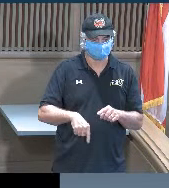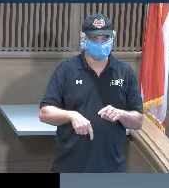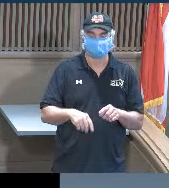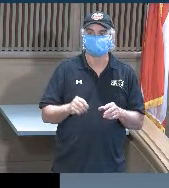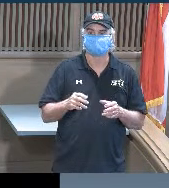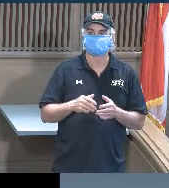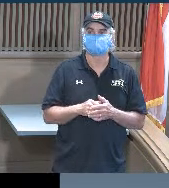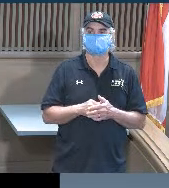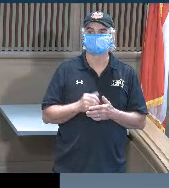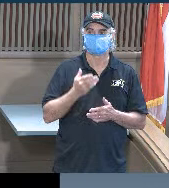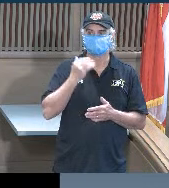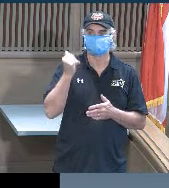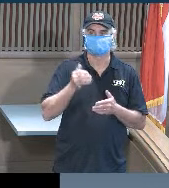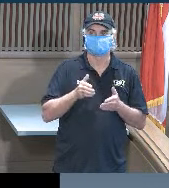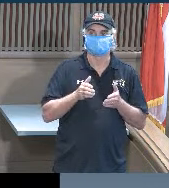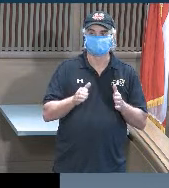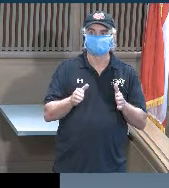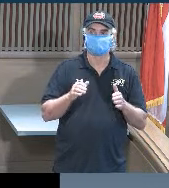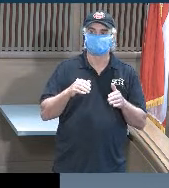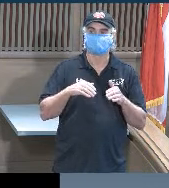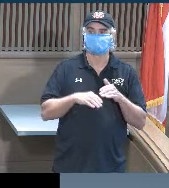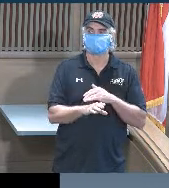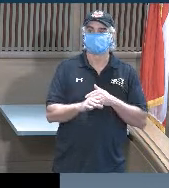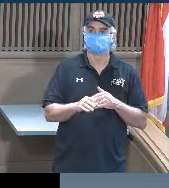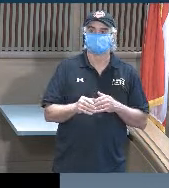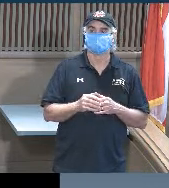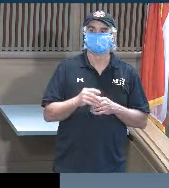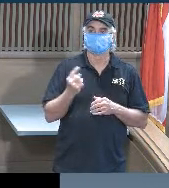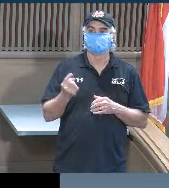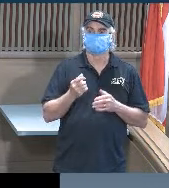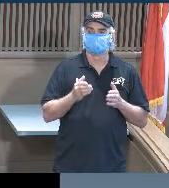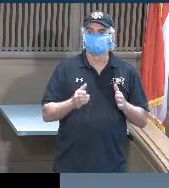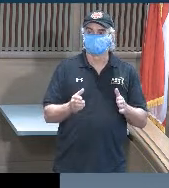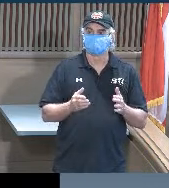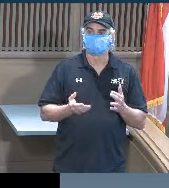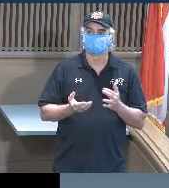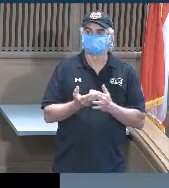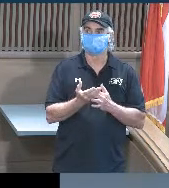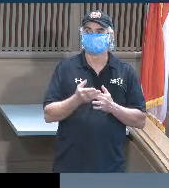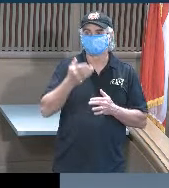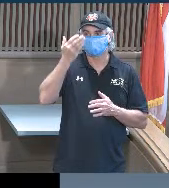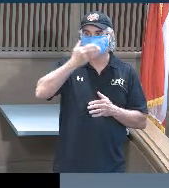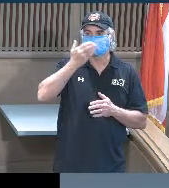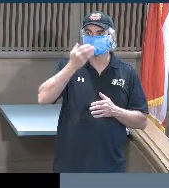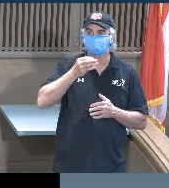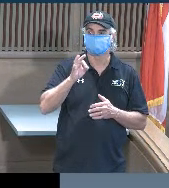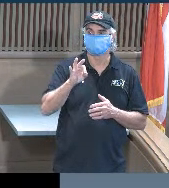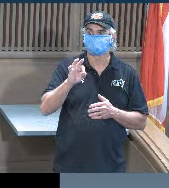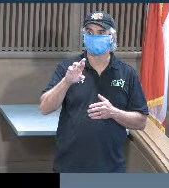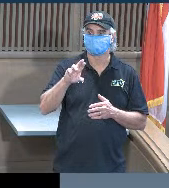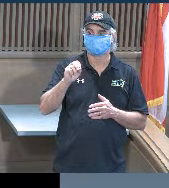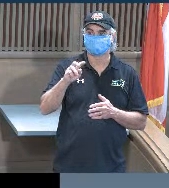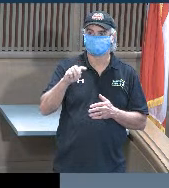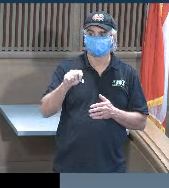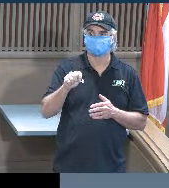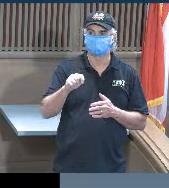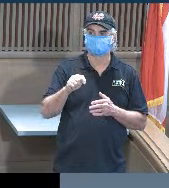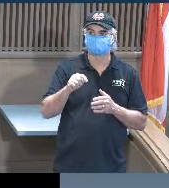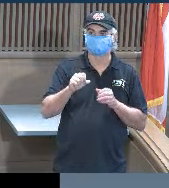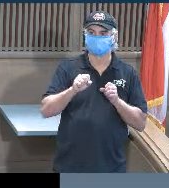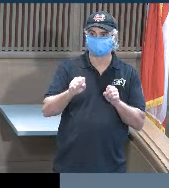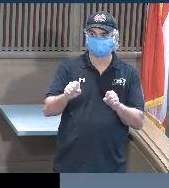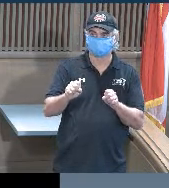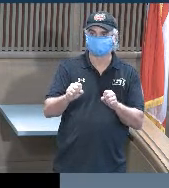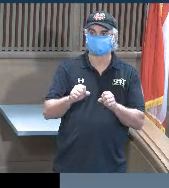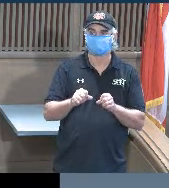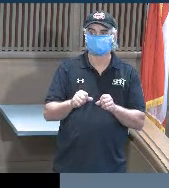The best way to enter the facility and the only way to enter the facility is through Front Street, South Front Street at West Oglethorpe. You